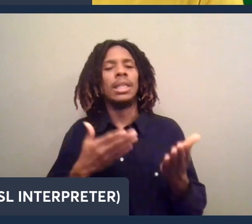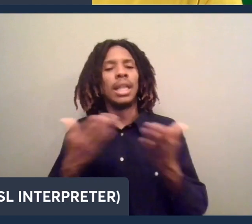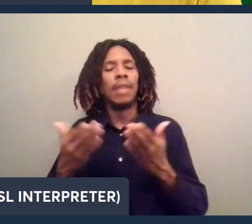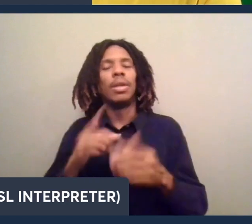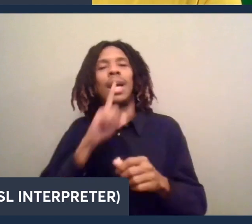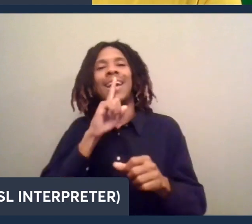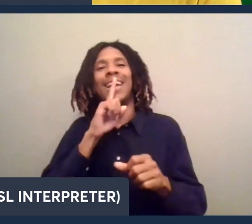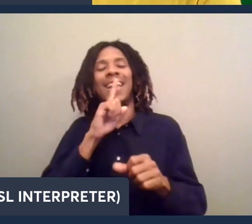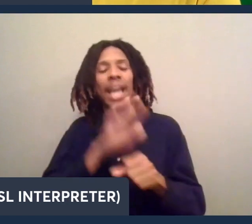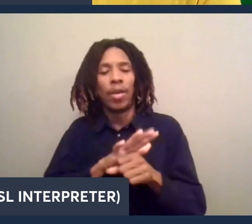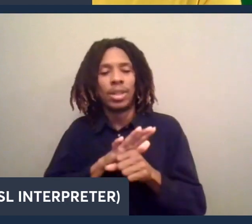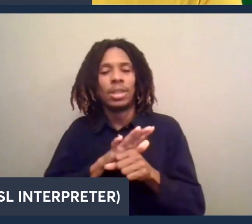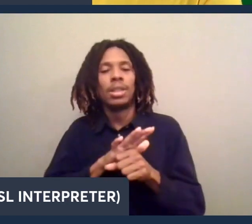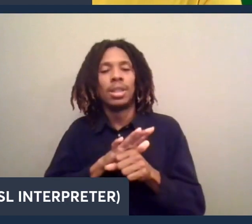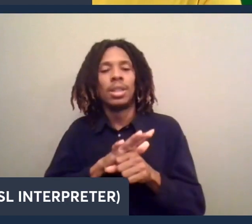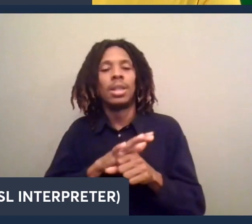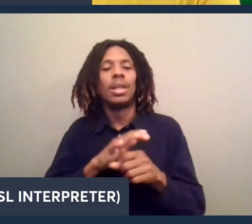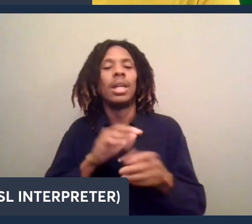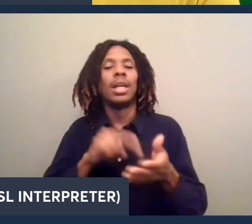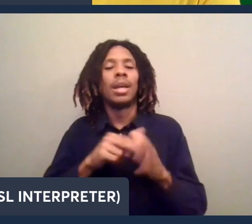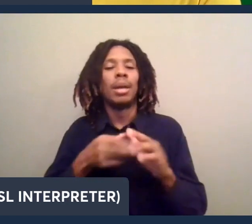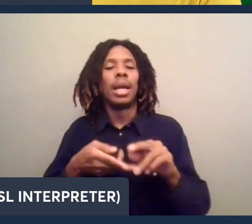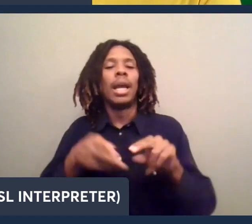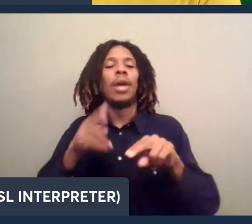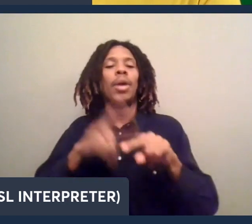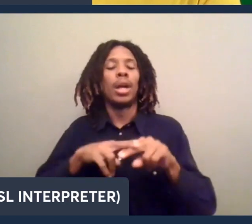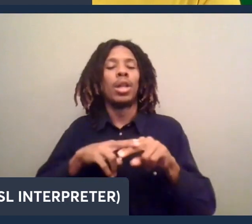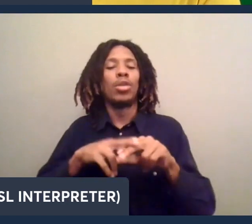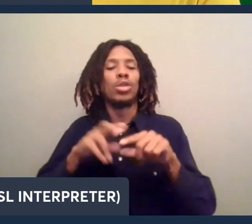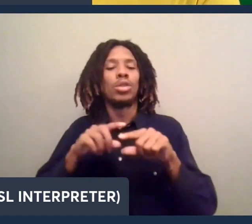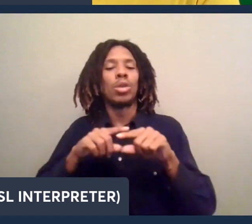So it comes with a increased reliability